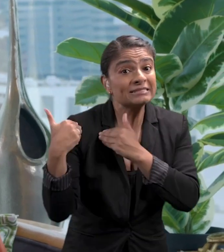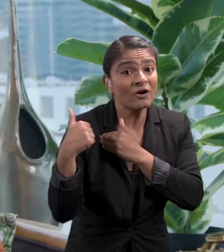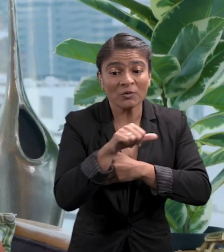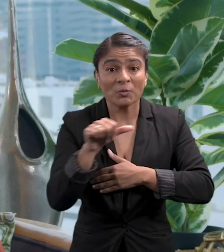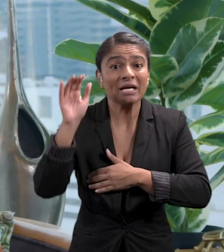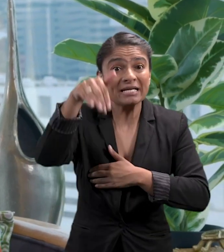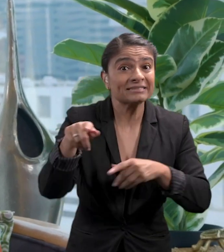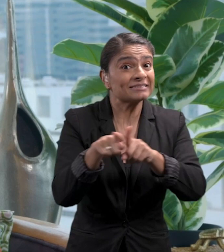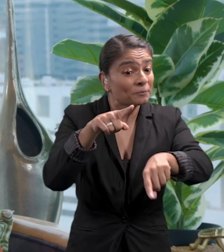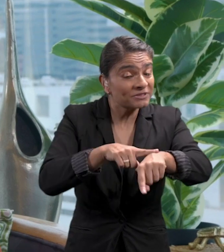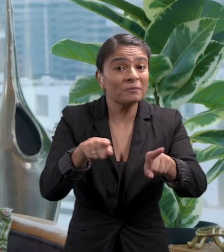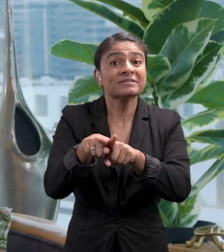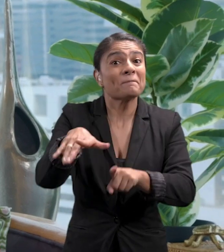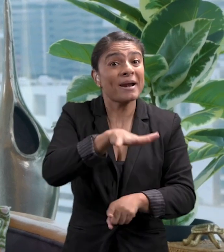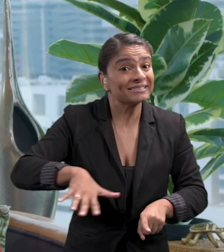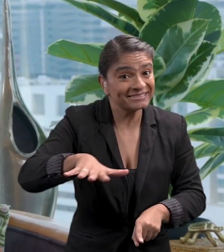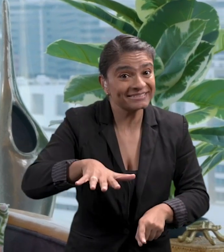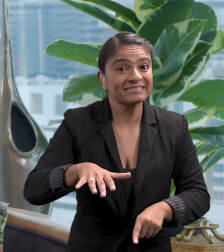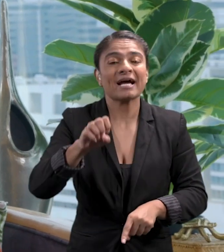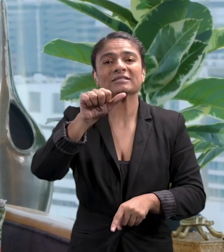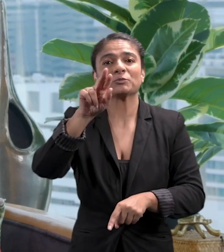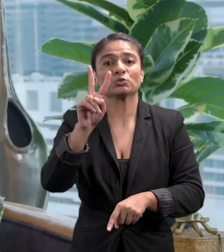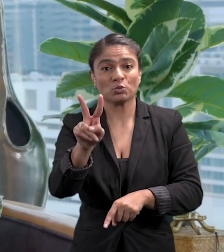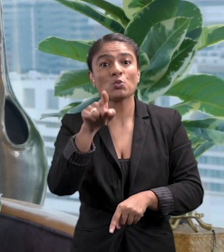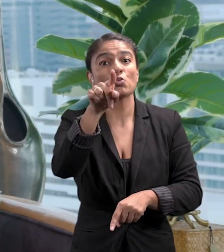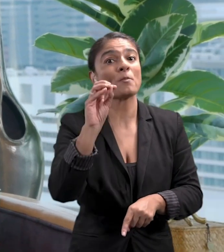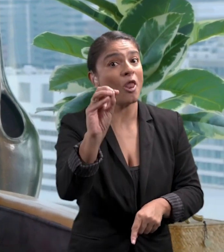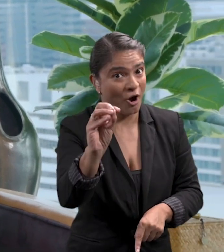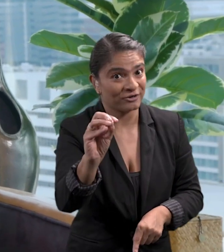tot volgende week, selfde plek, selfde tyd, only